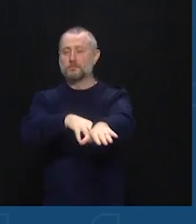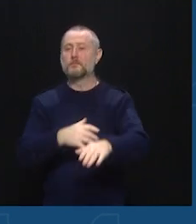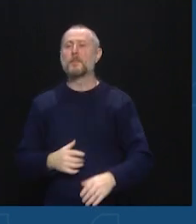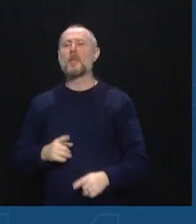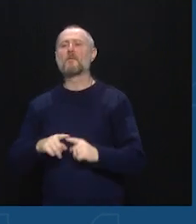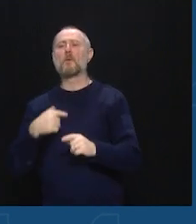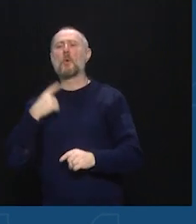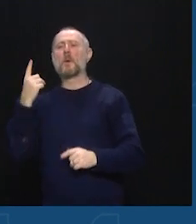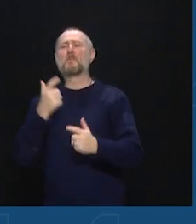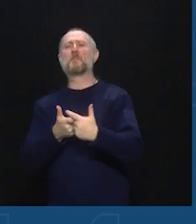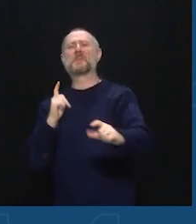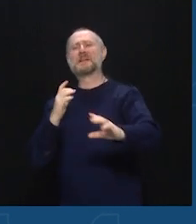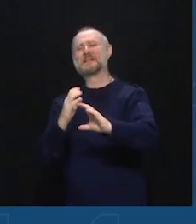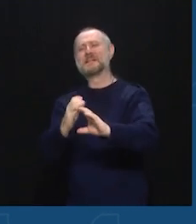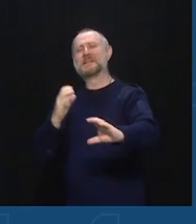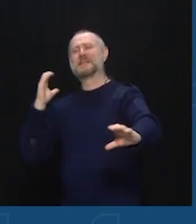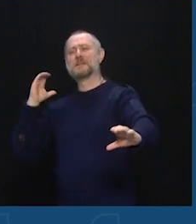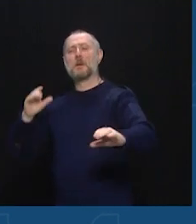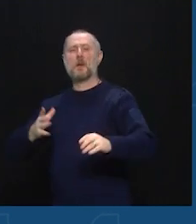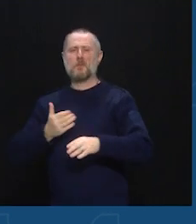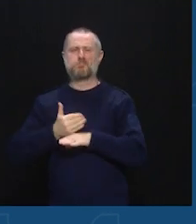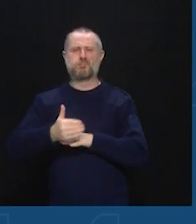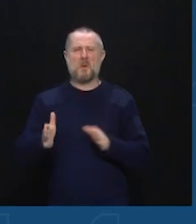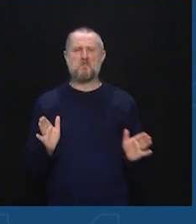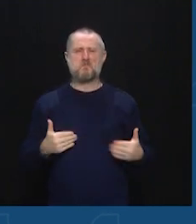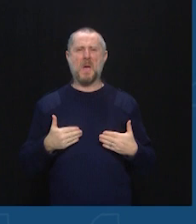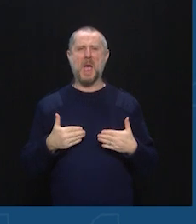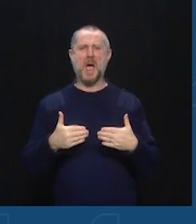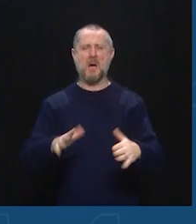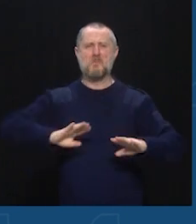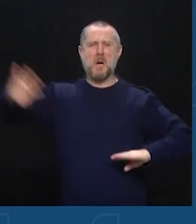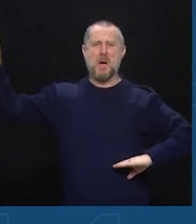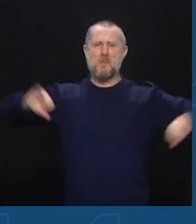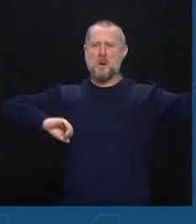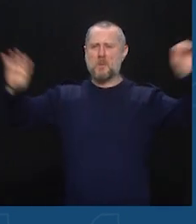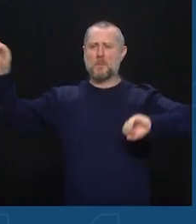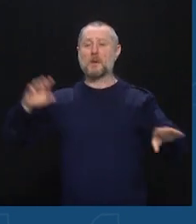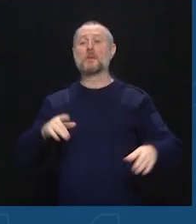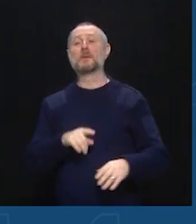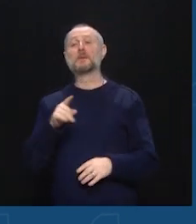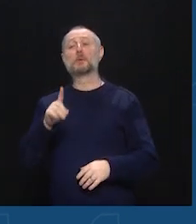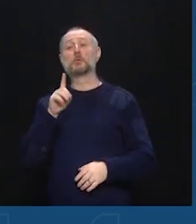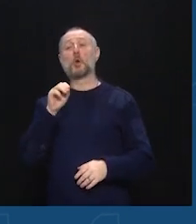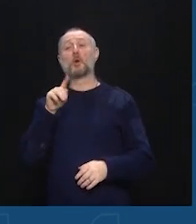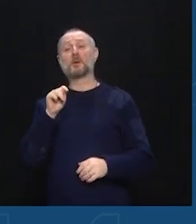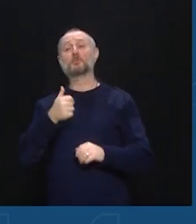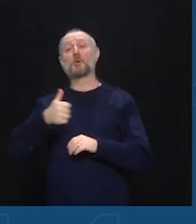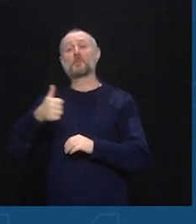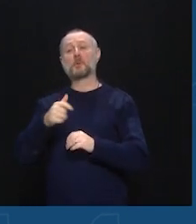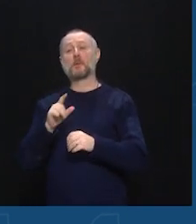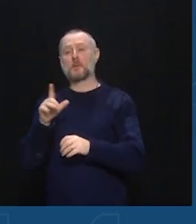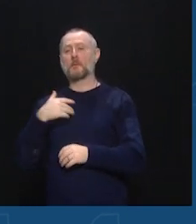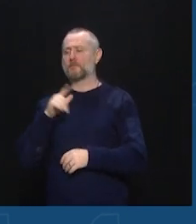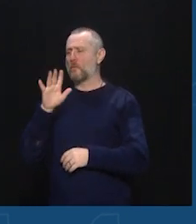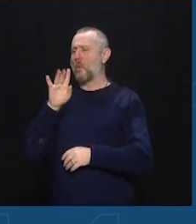end of the day, DOT is staffed 24/7 for operations throughout this entire event.